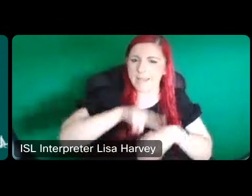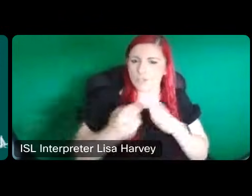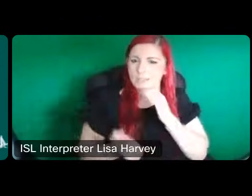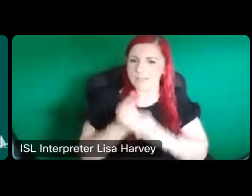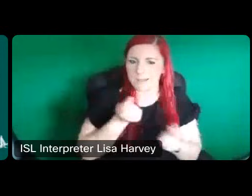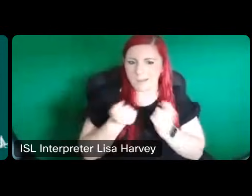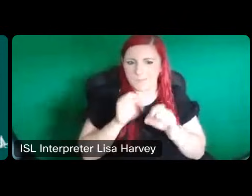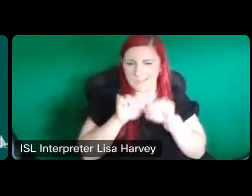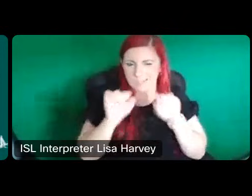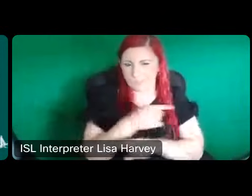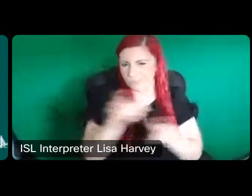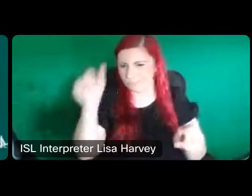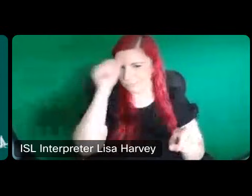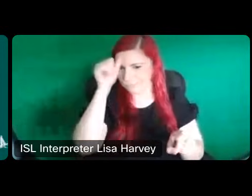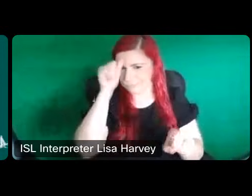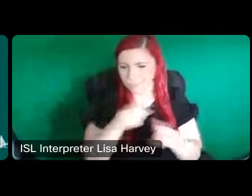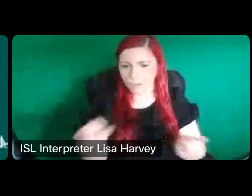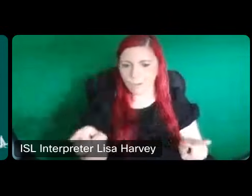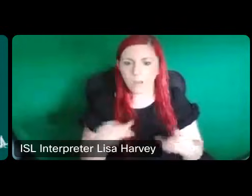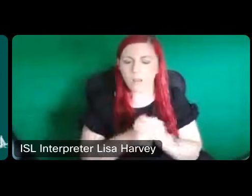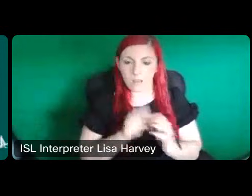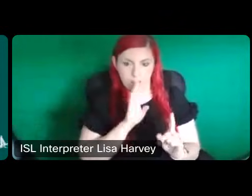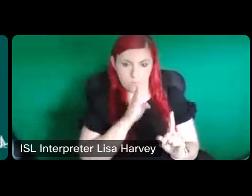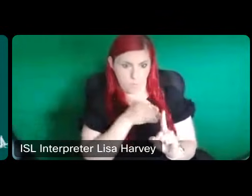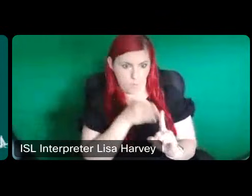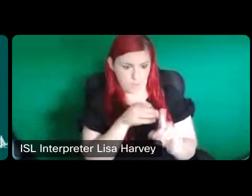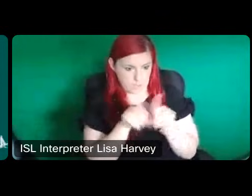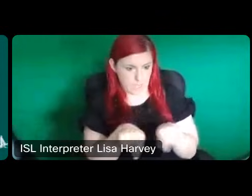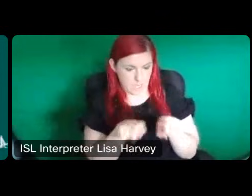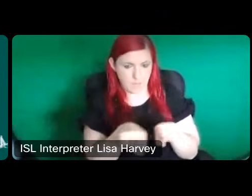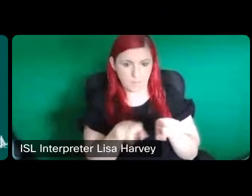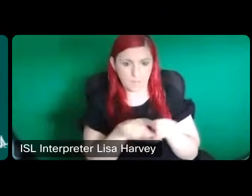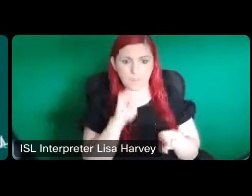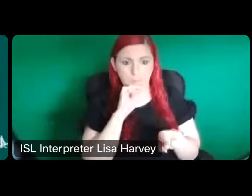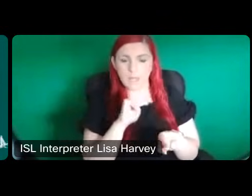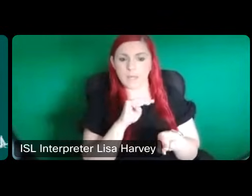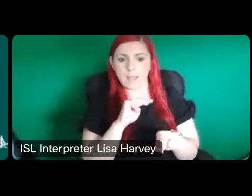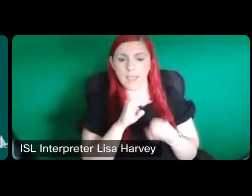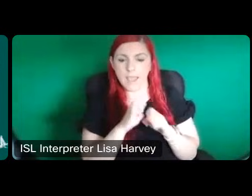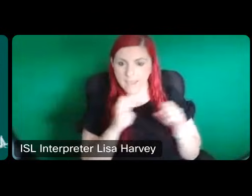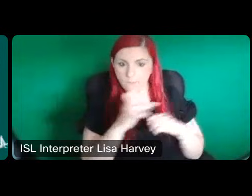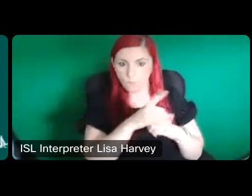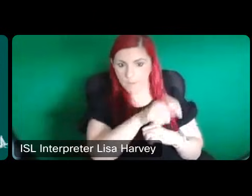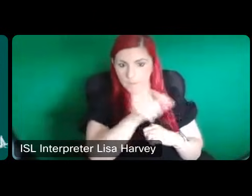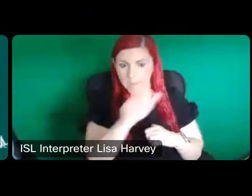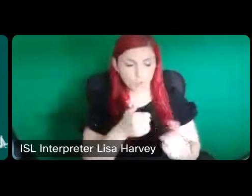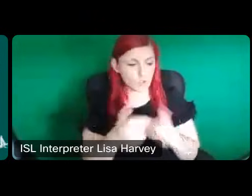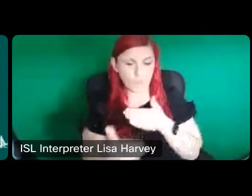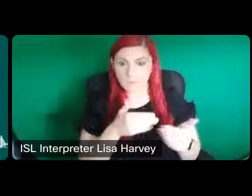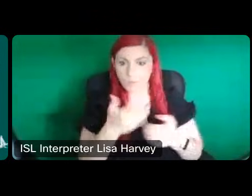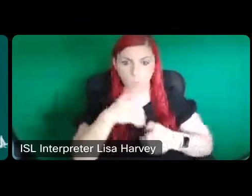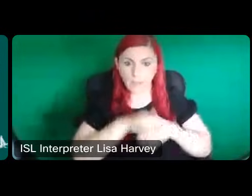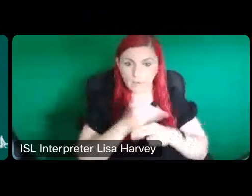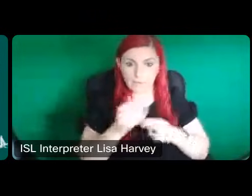will be familiar with. Our goal is consistency. Every patient, regardless of where they are in the system,